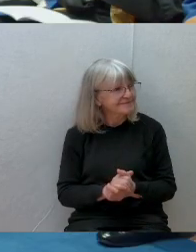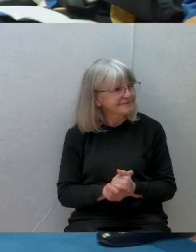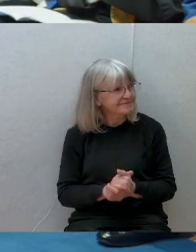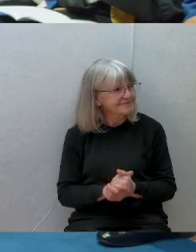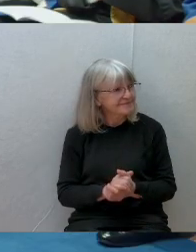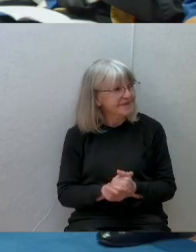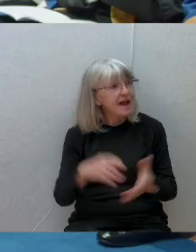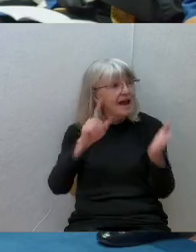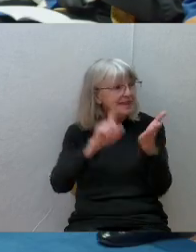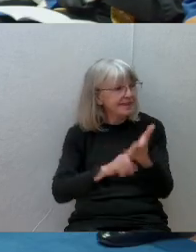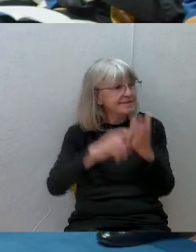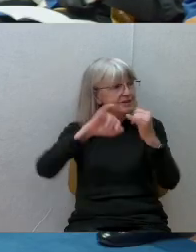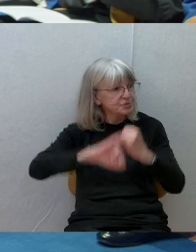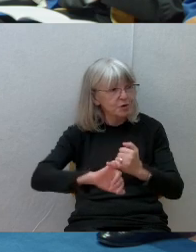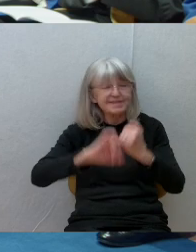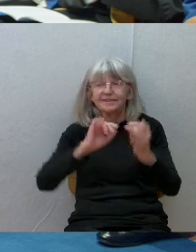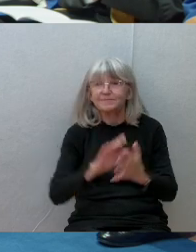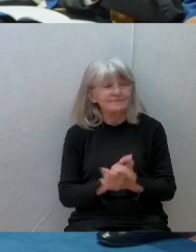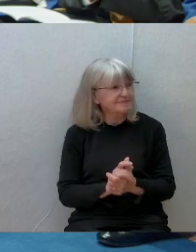Lisa Swanson.